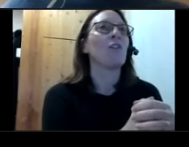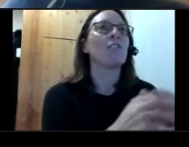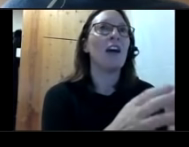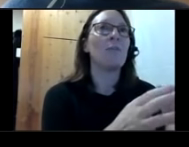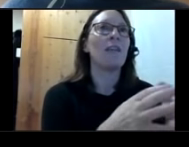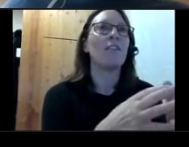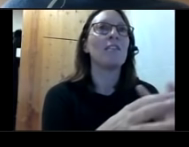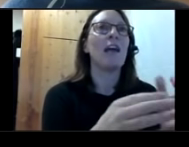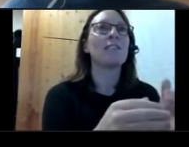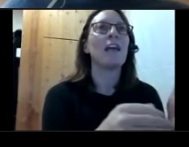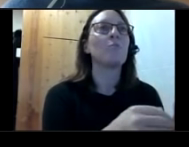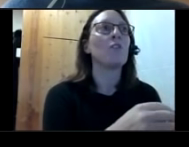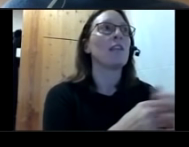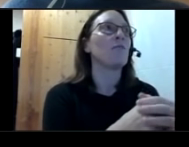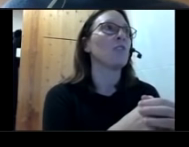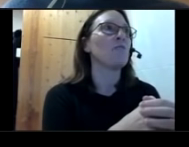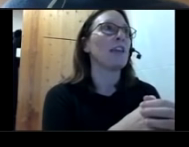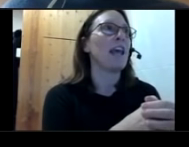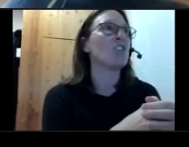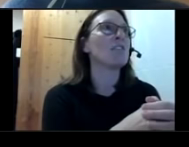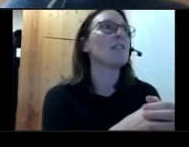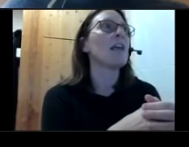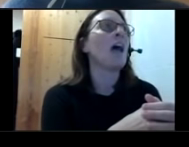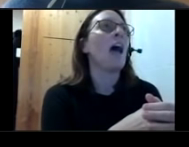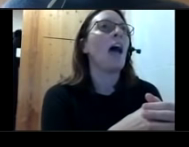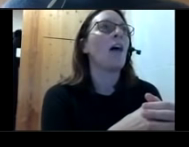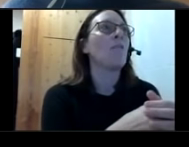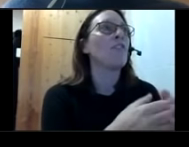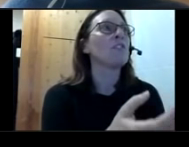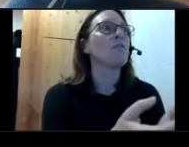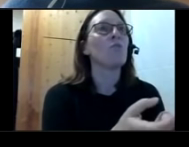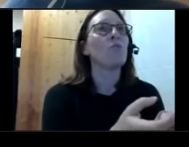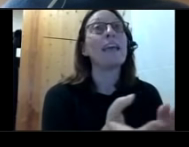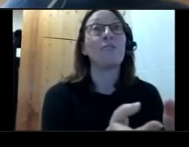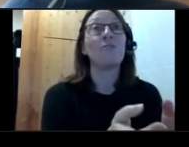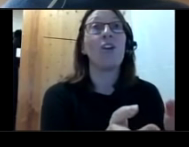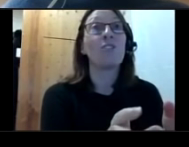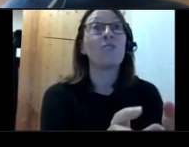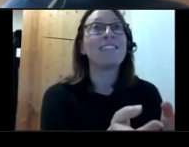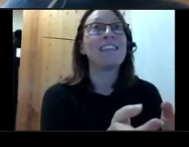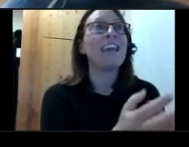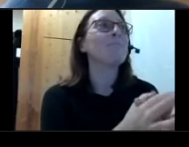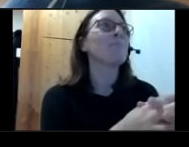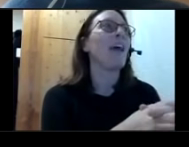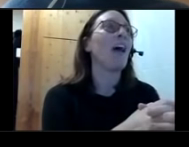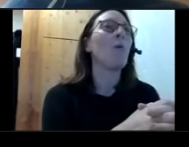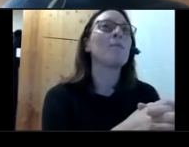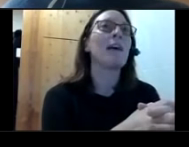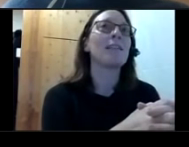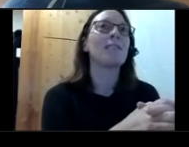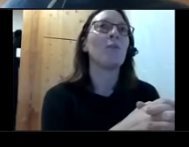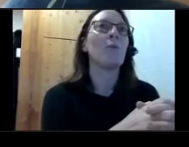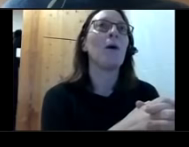So, timeline. There is a stepped process for these regulations. First of all, the clock is already ticking.